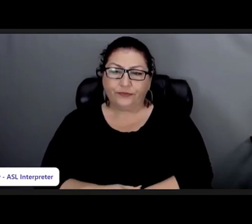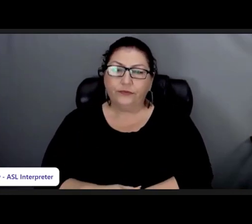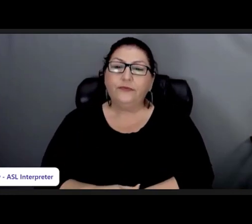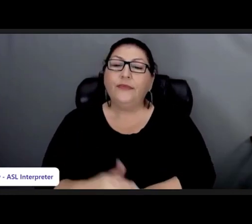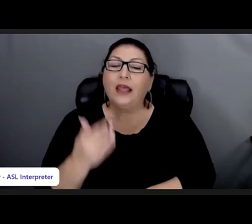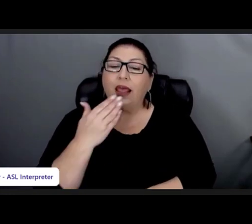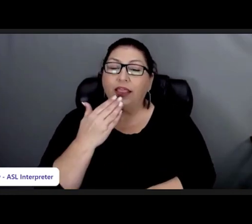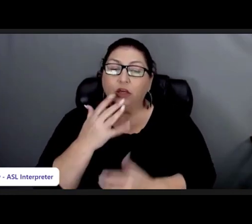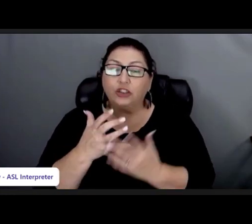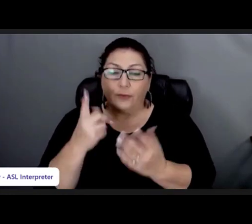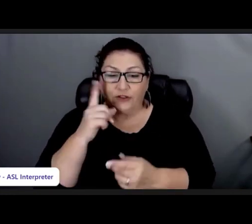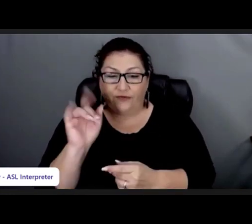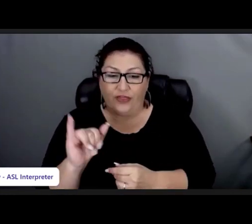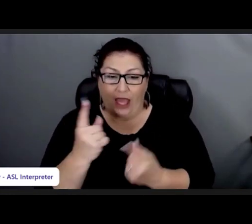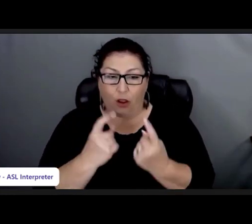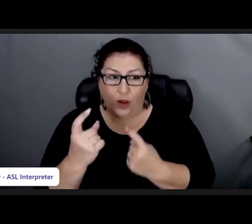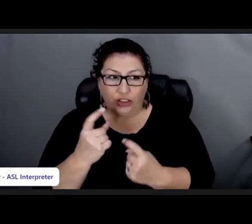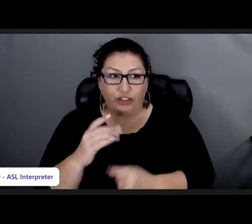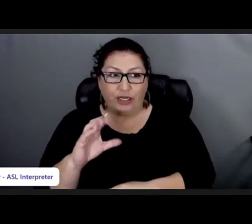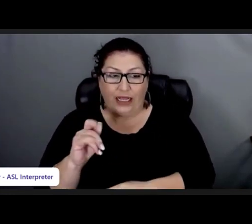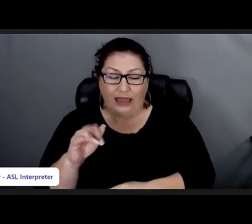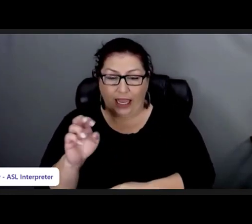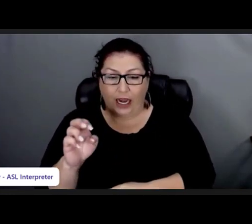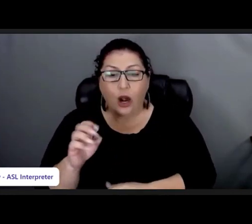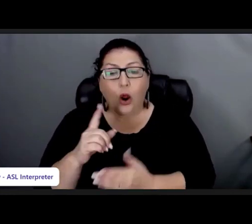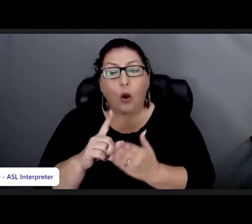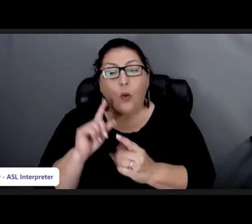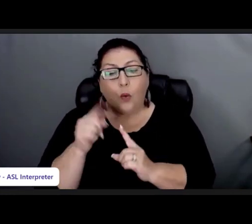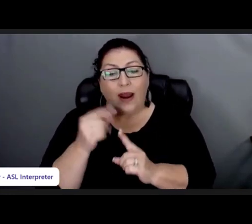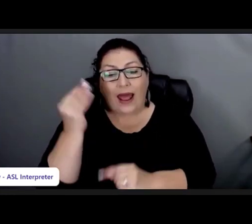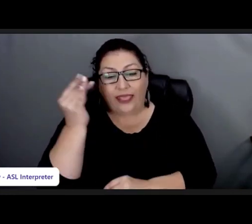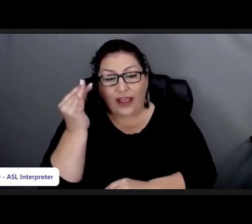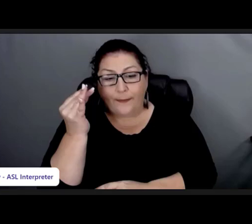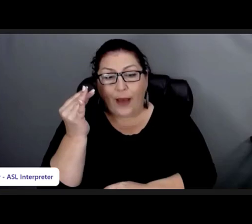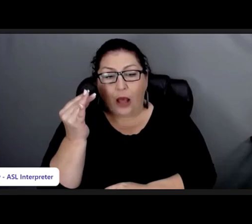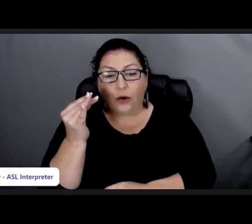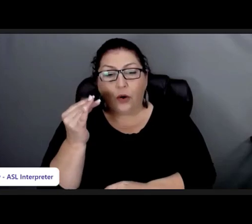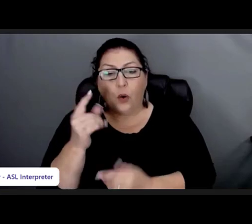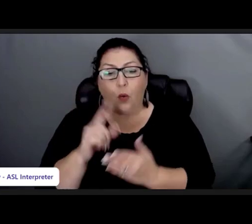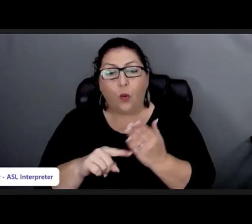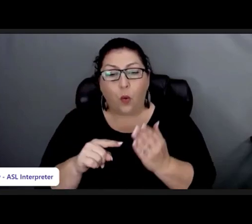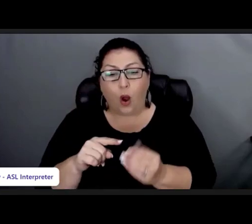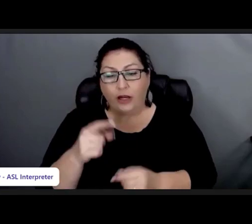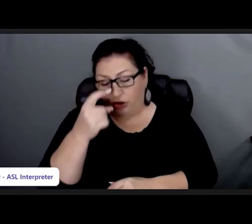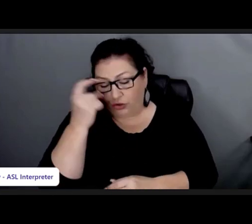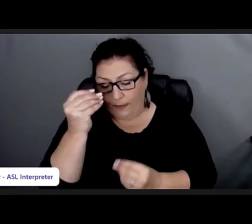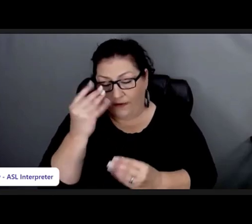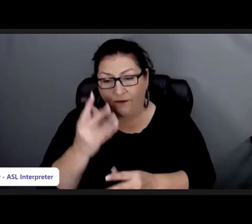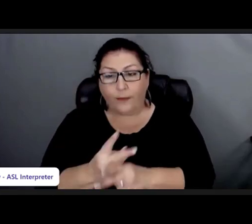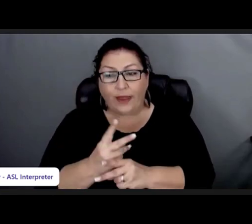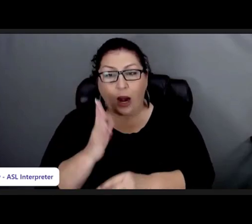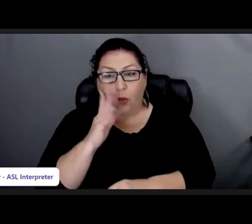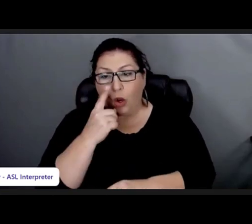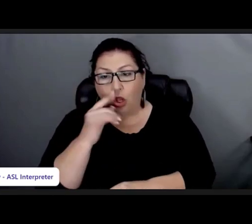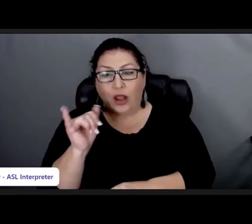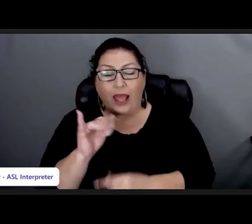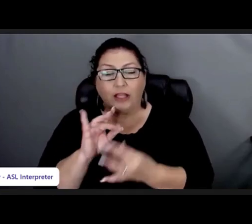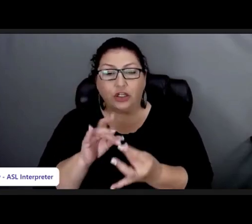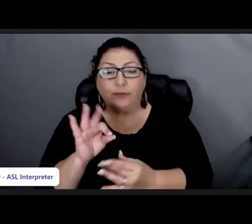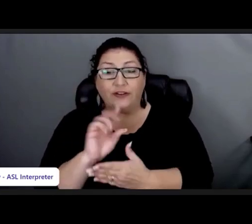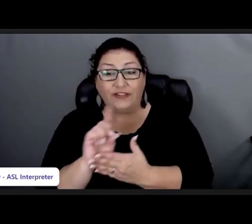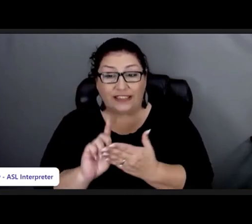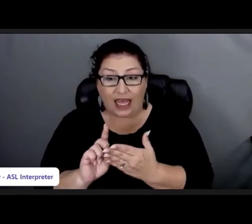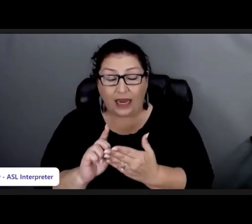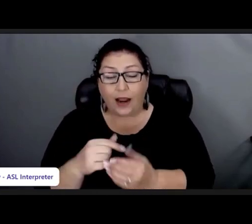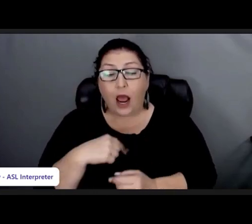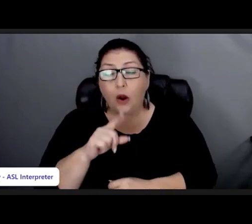you so much for that question, Claire. When I think about what trauma-informed care would look like for in terms of design, I